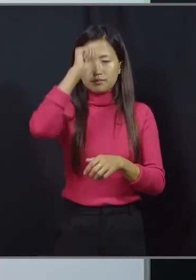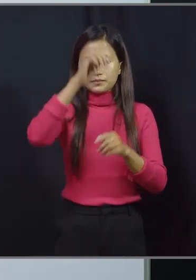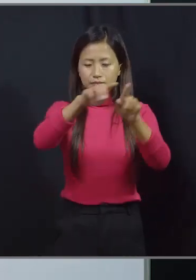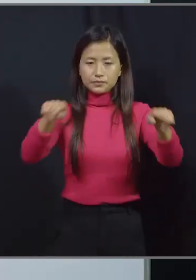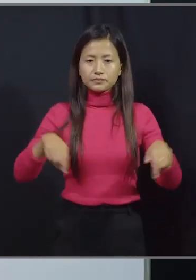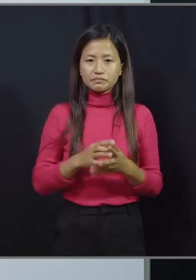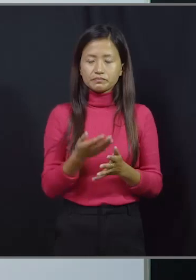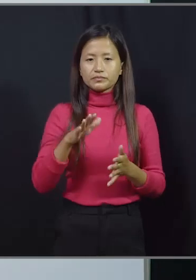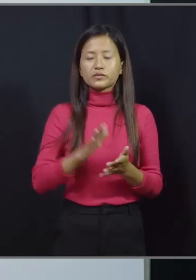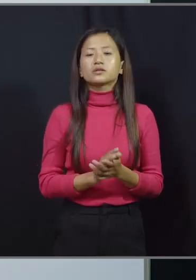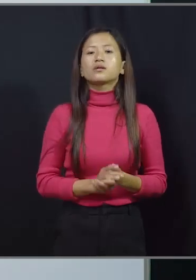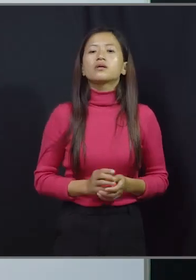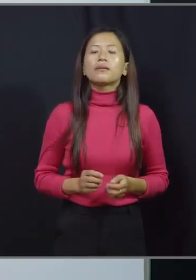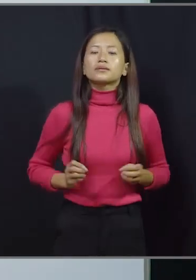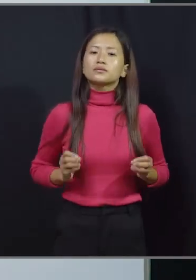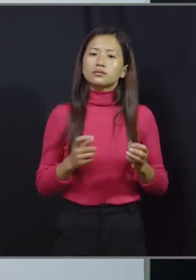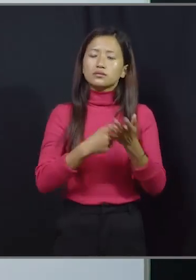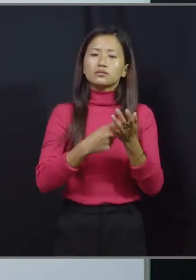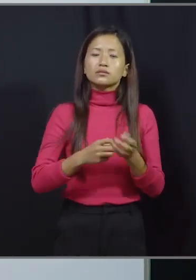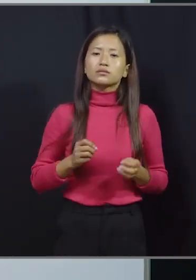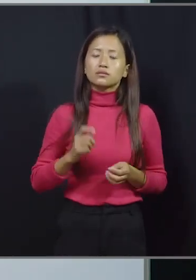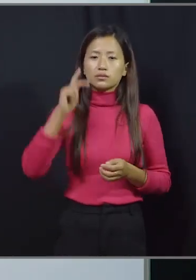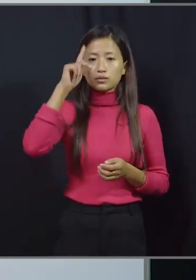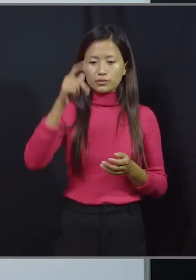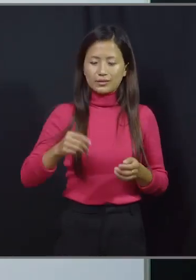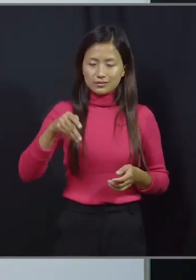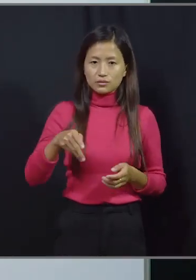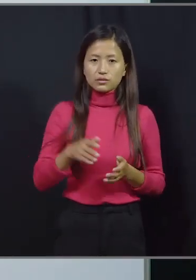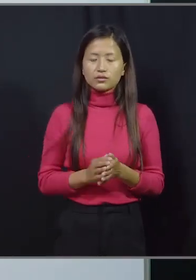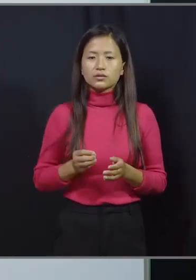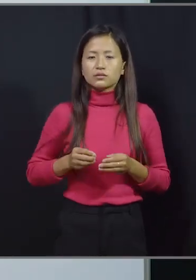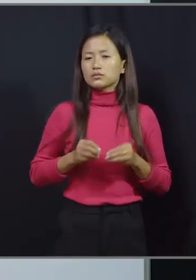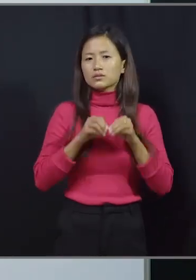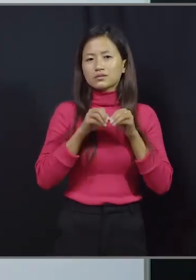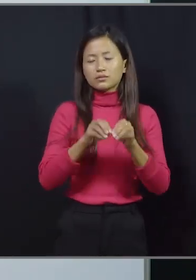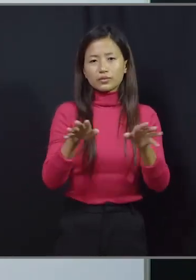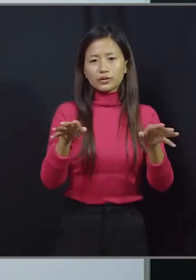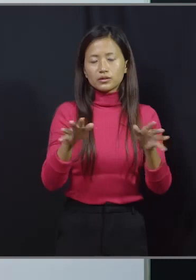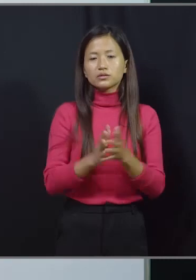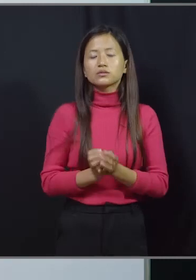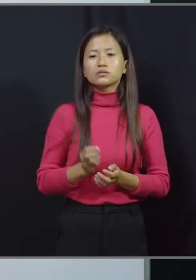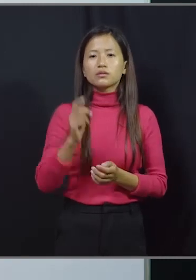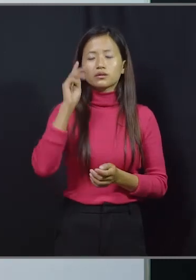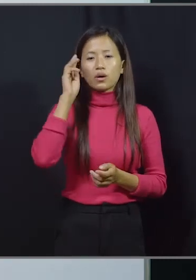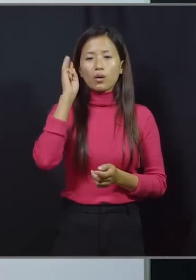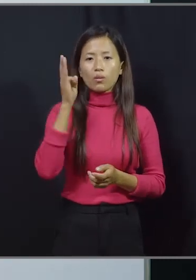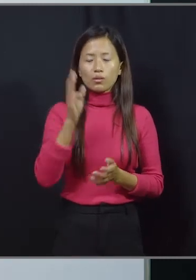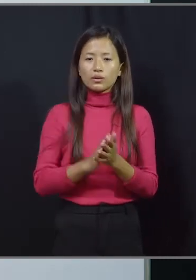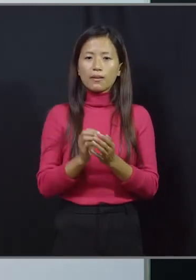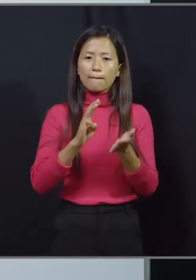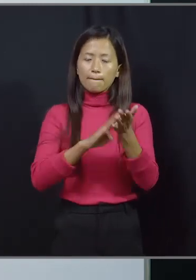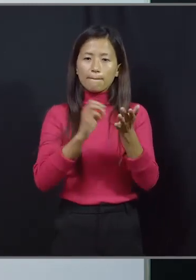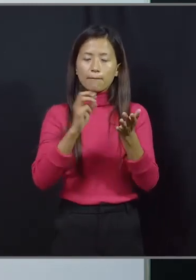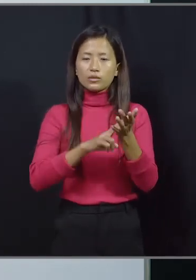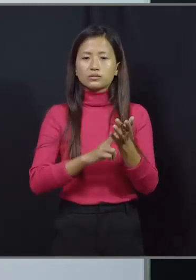starts from Kohima here itself, and it do not spread to Dimapur, Mokokchung, Zenabodo, Wokha, Muntunsang, or any